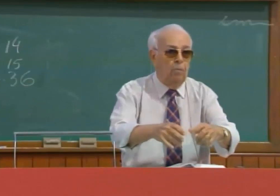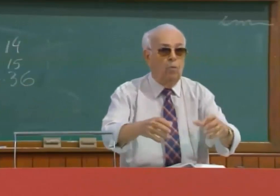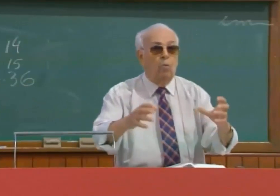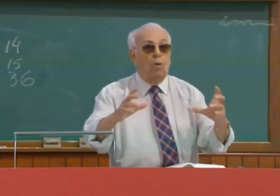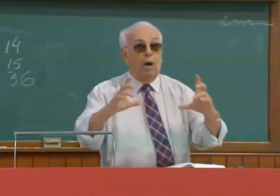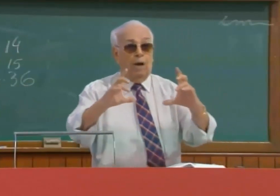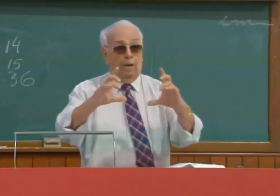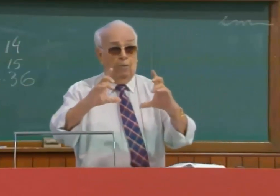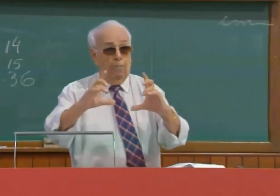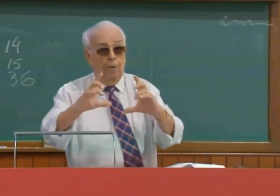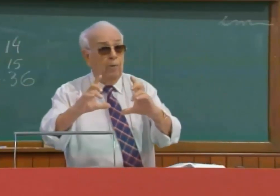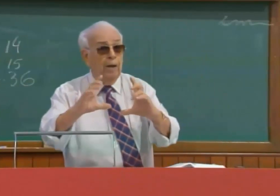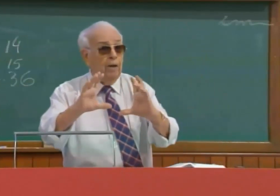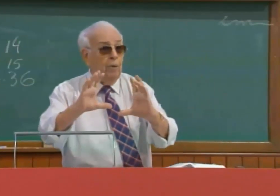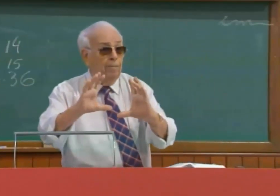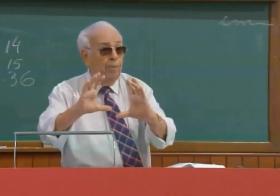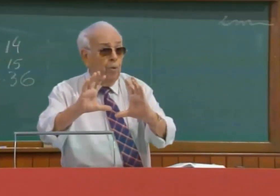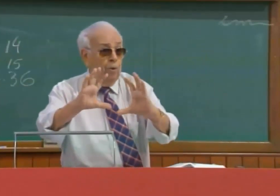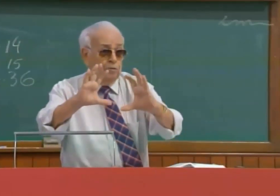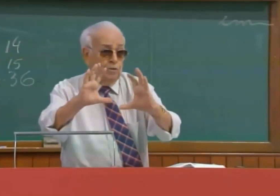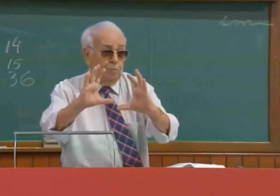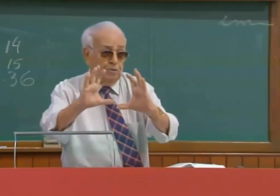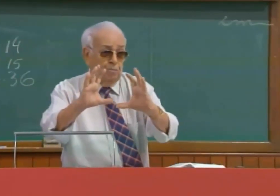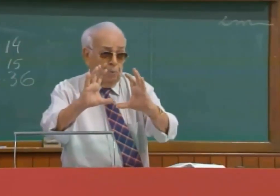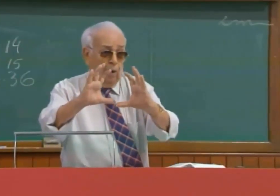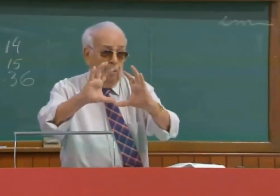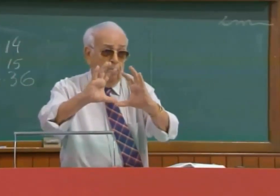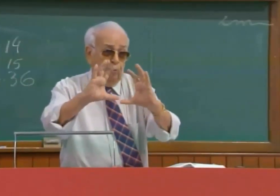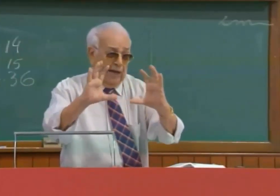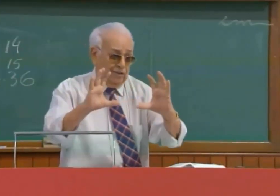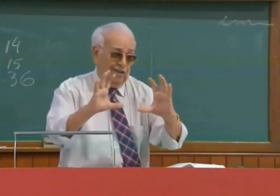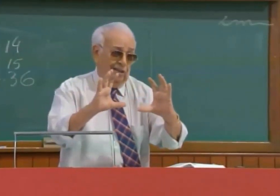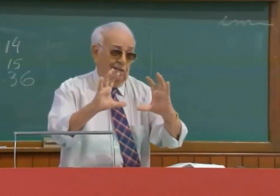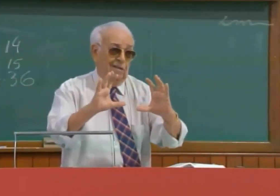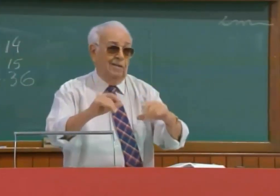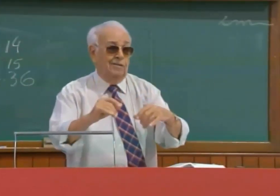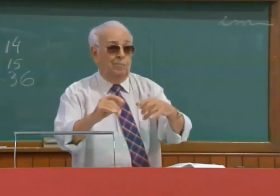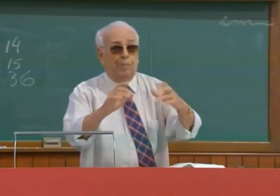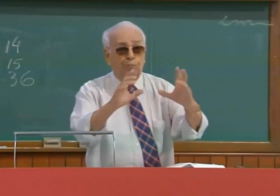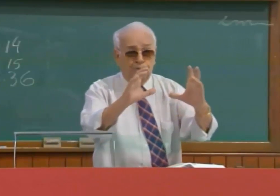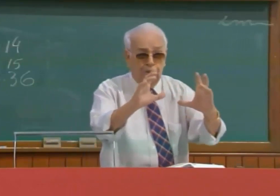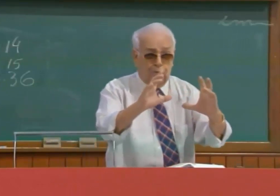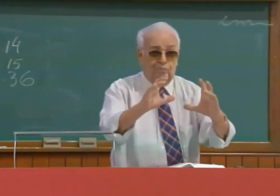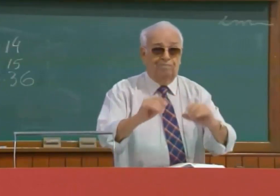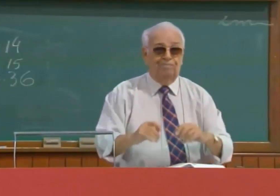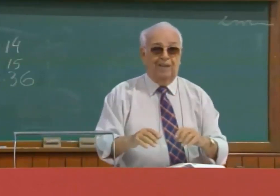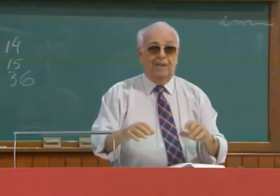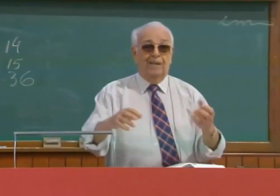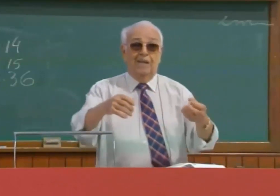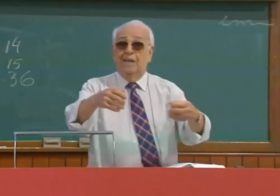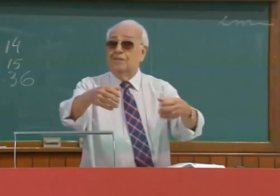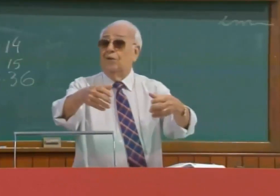He broke the bread. The bread was a type of like a